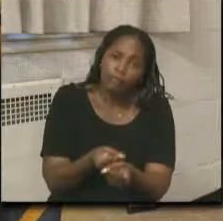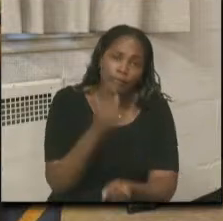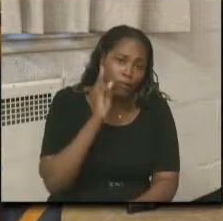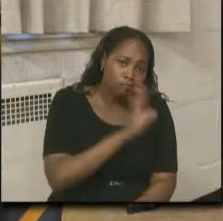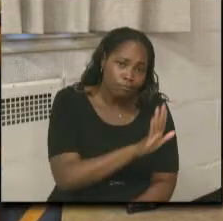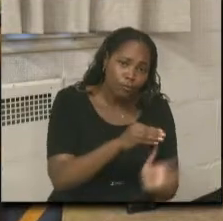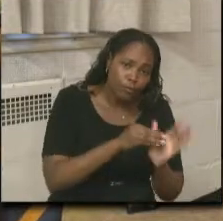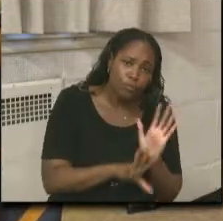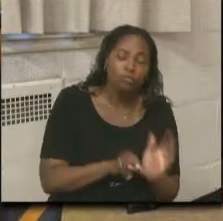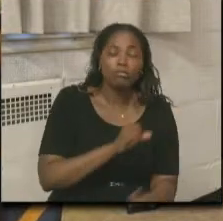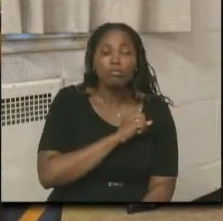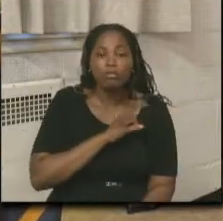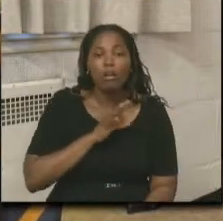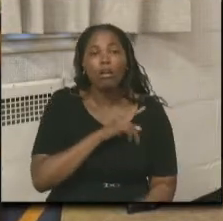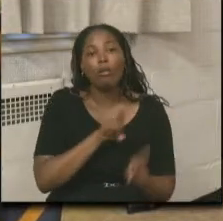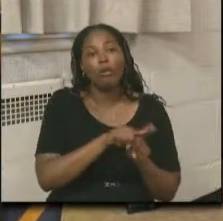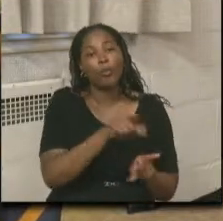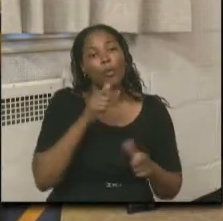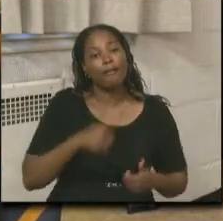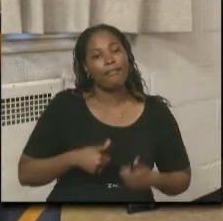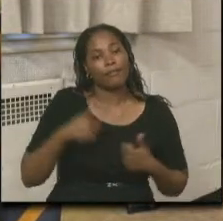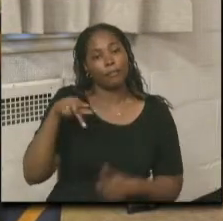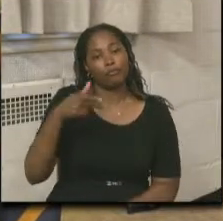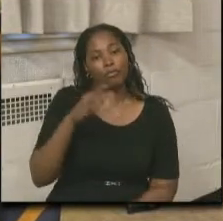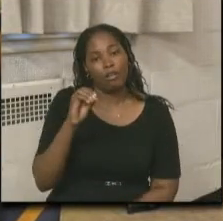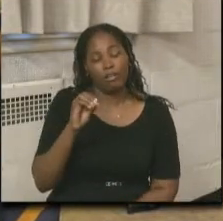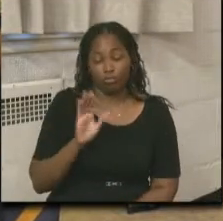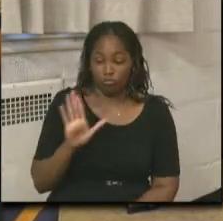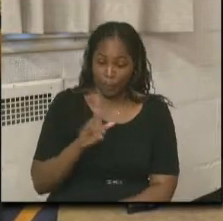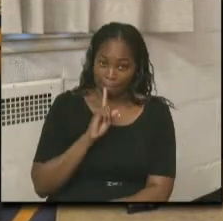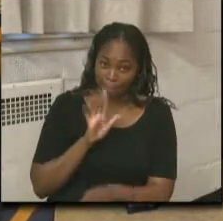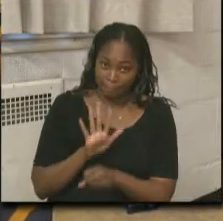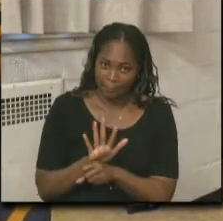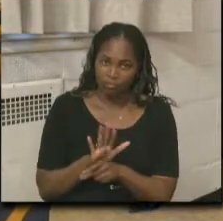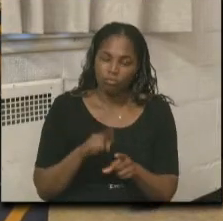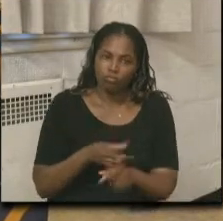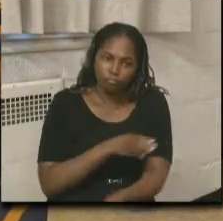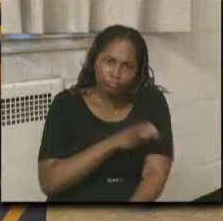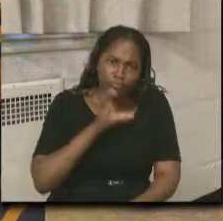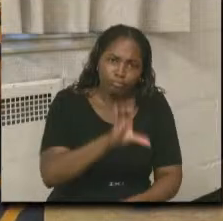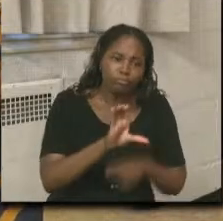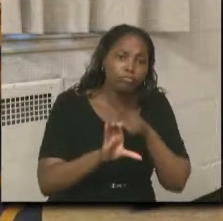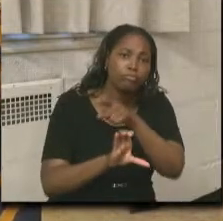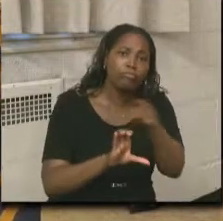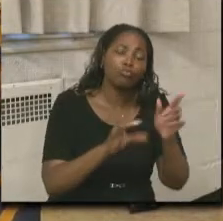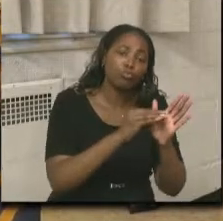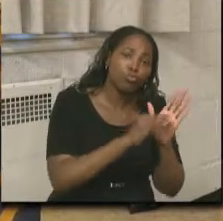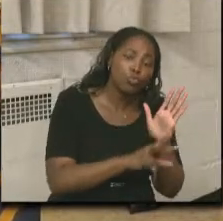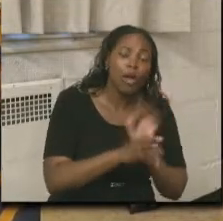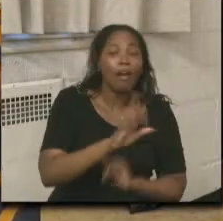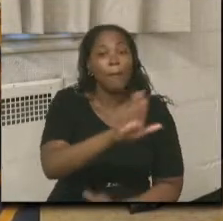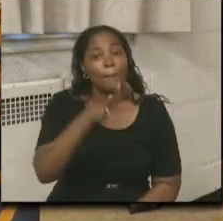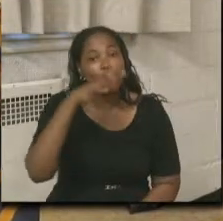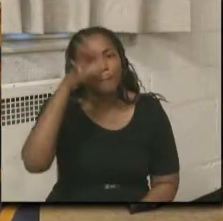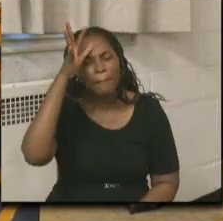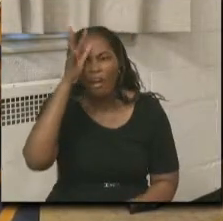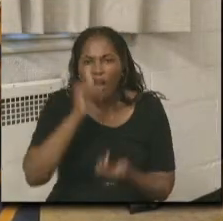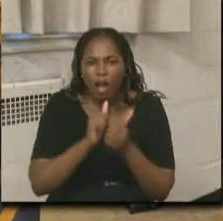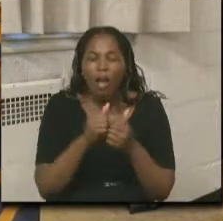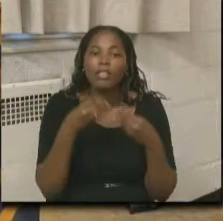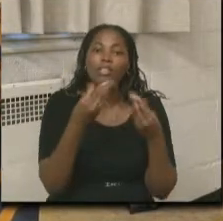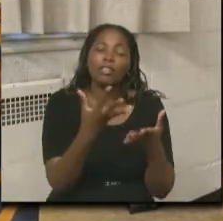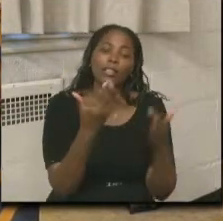staff, and residents of Prince George's County. Your commitment to empowering students and their parents through equitable access to